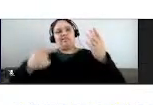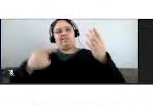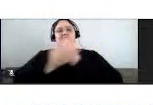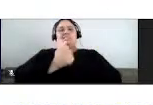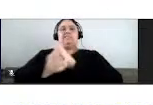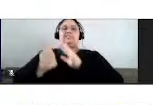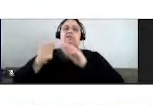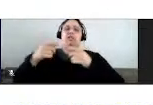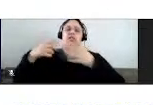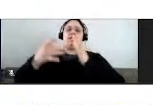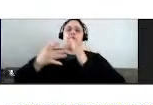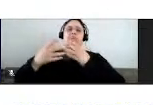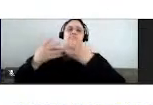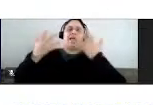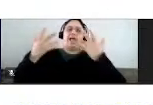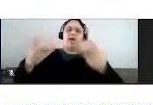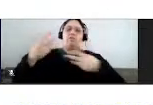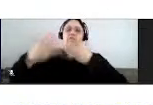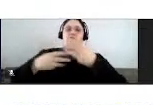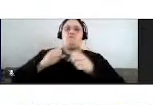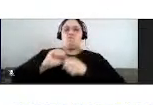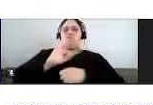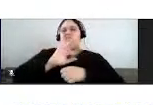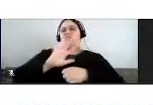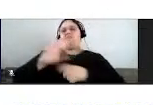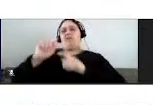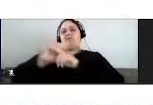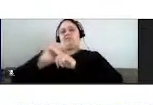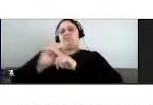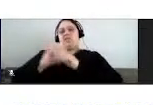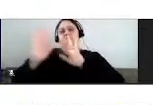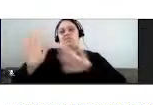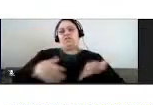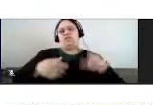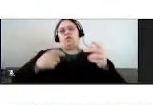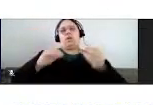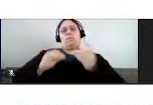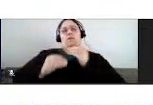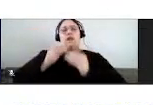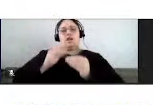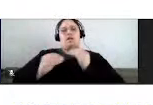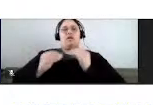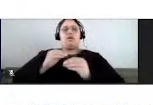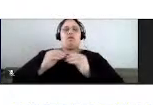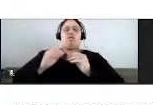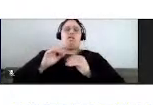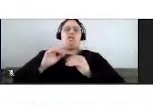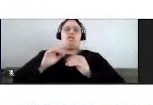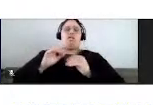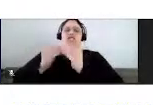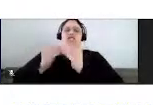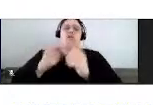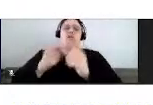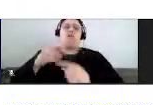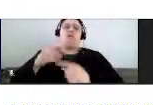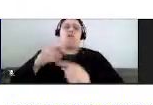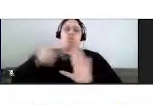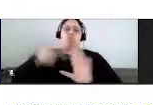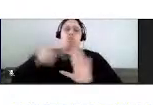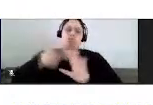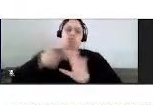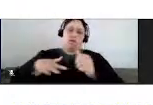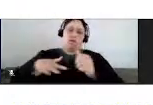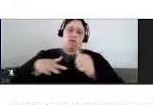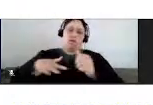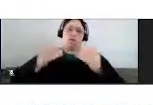355 artisans trained within our mechanical, fitters and welders areas. Another important area to note